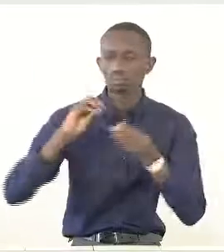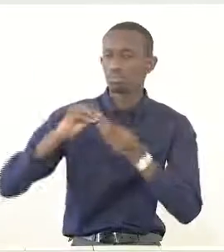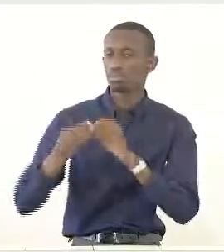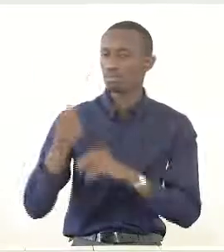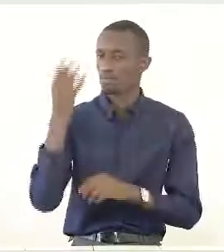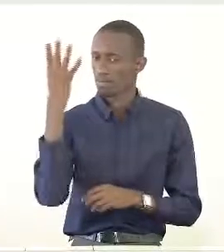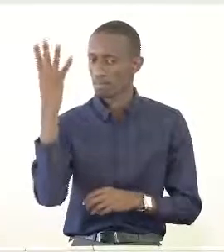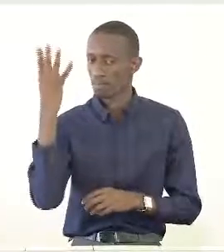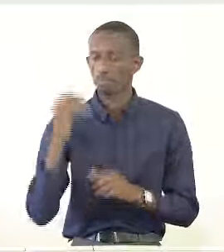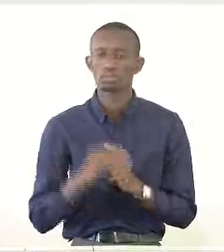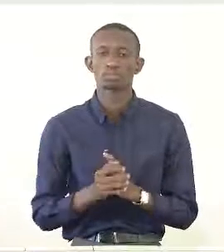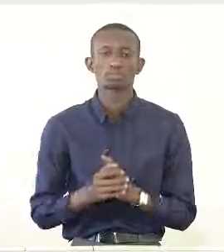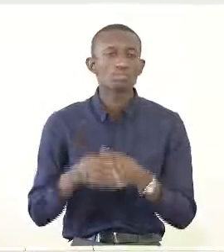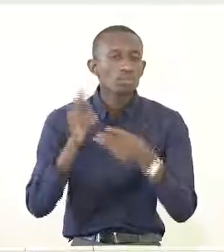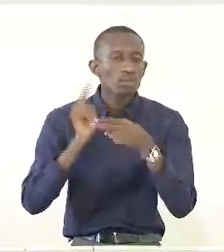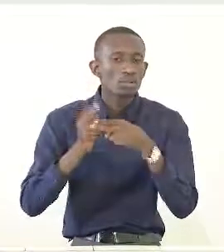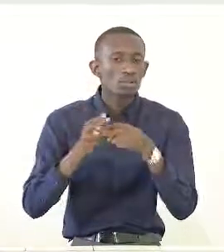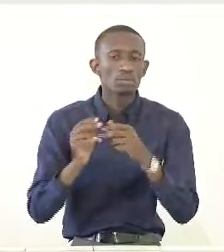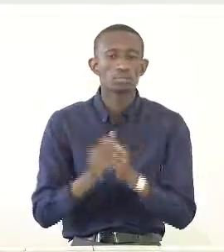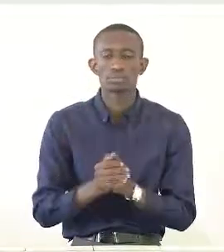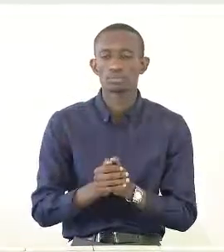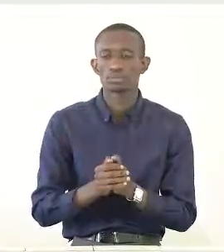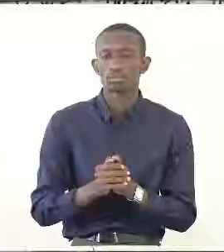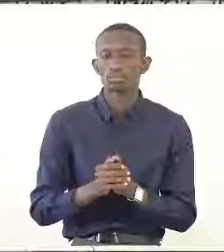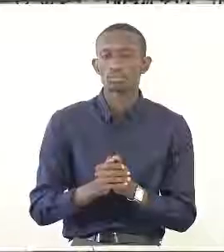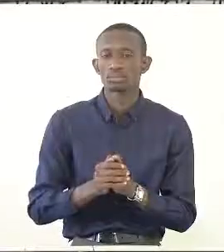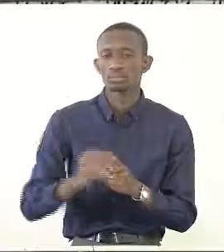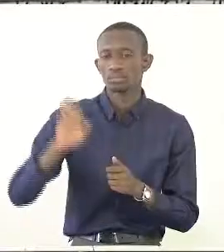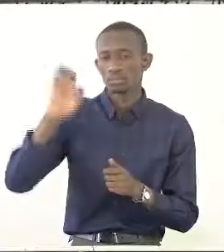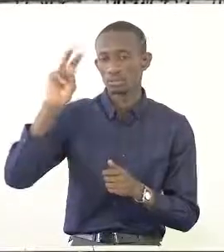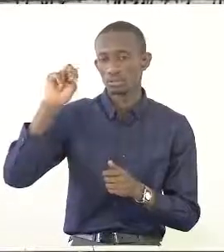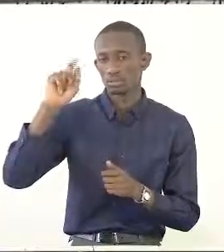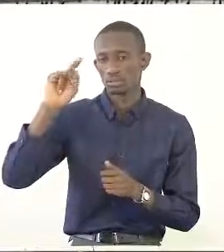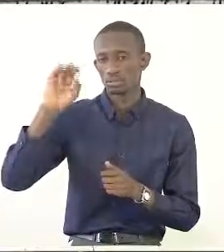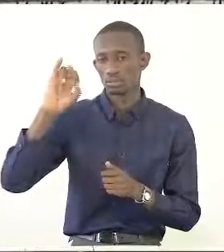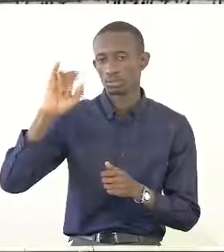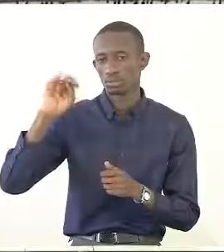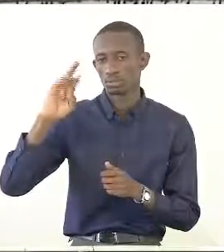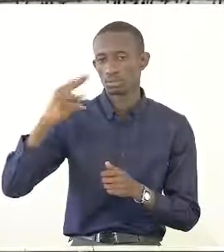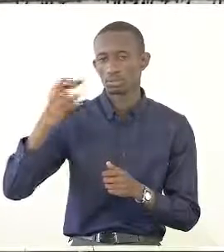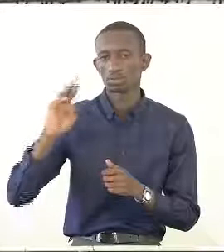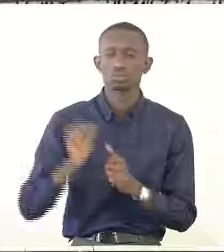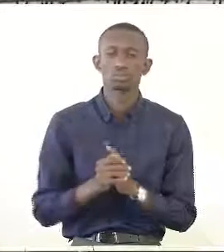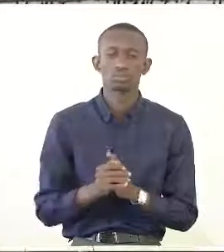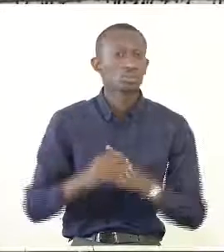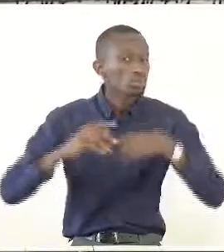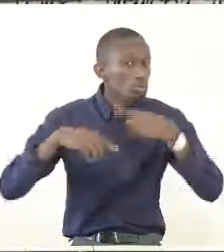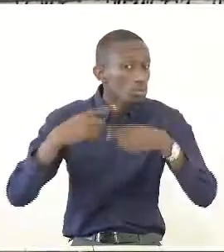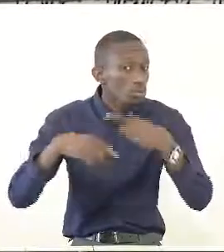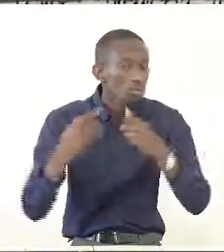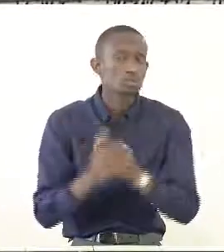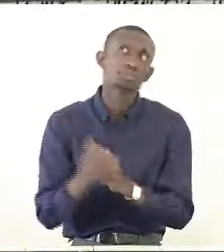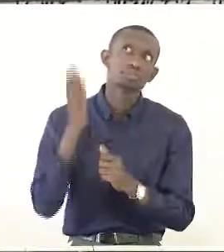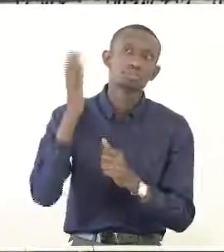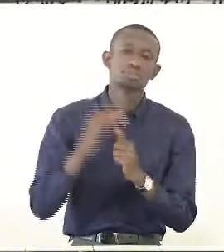of integration, right? Integration. And we are going to continue the integration by